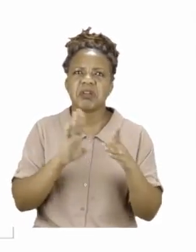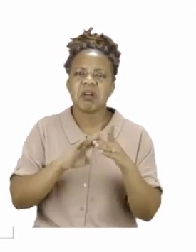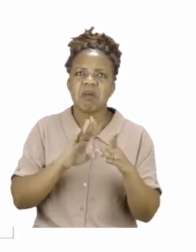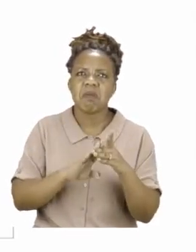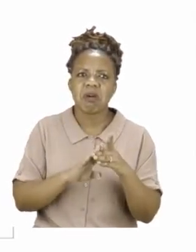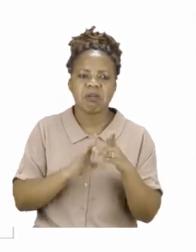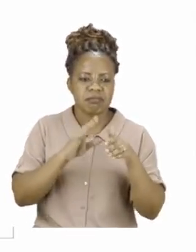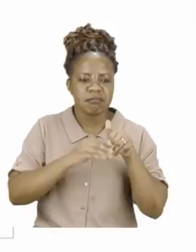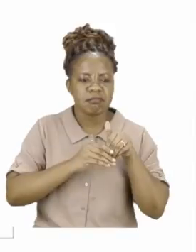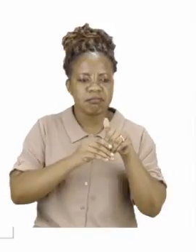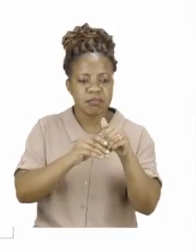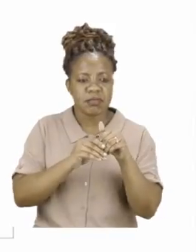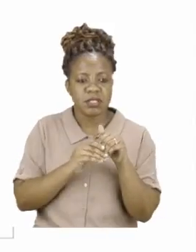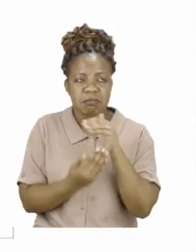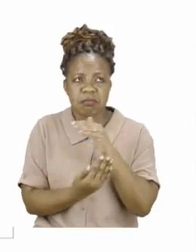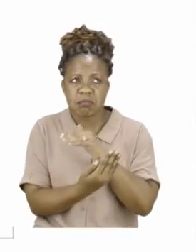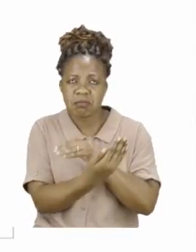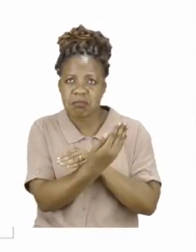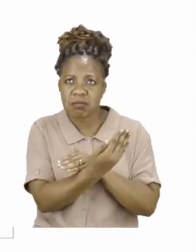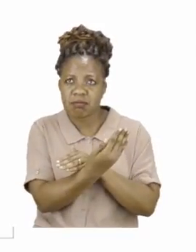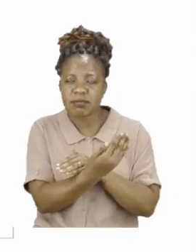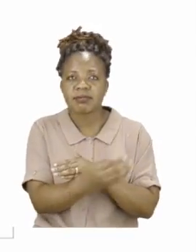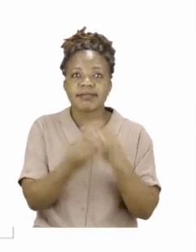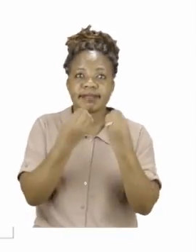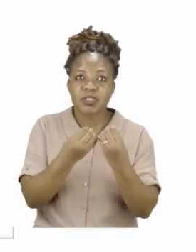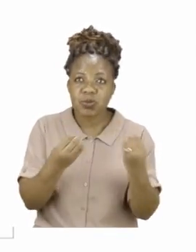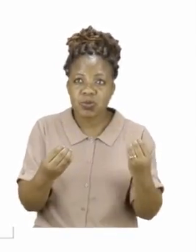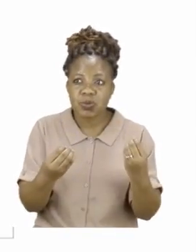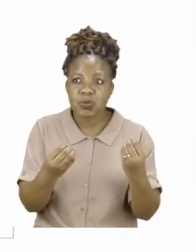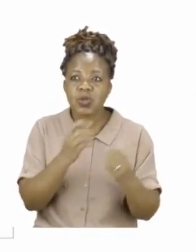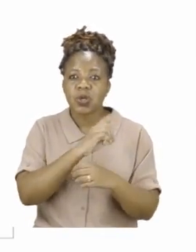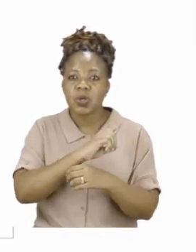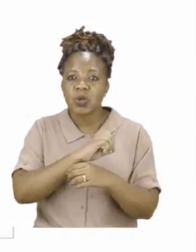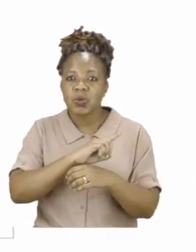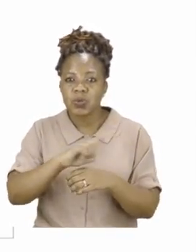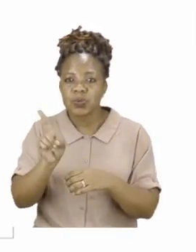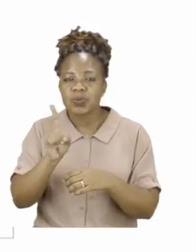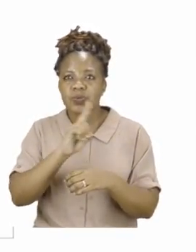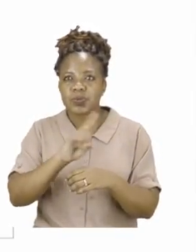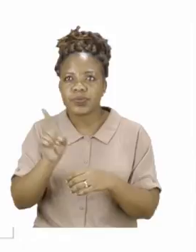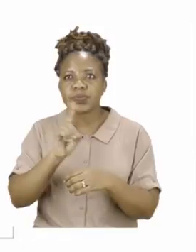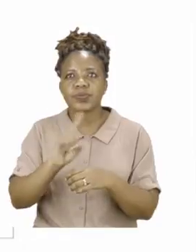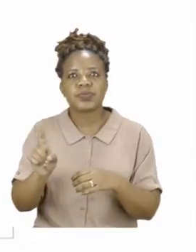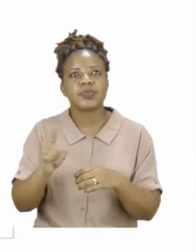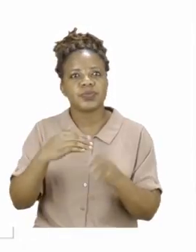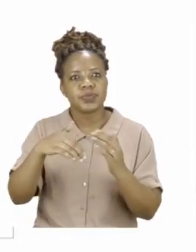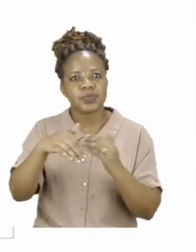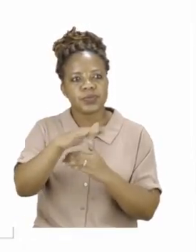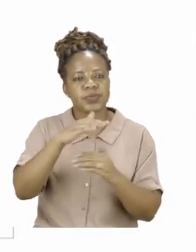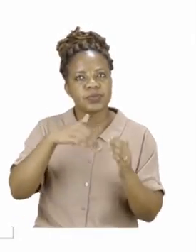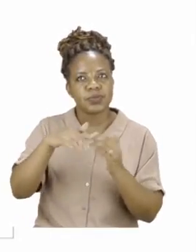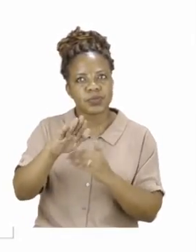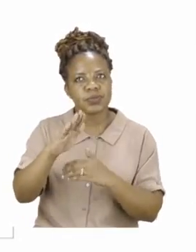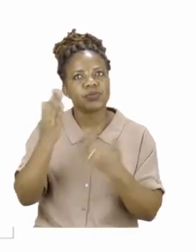is how the children come to school on a Monday. So each one represents how